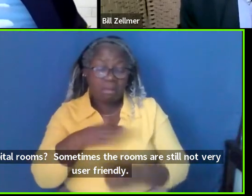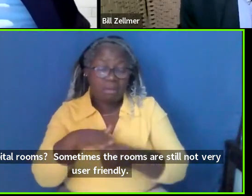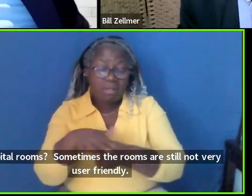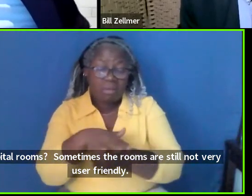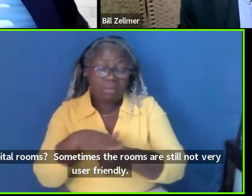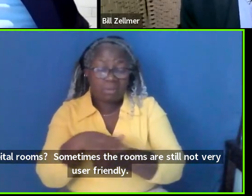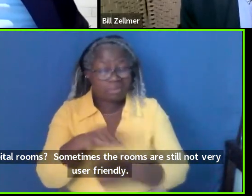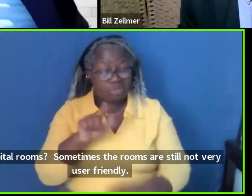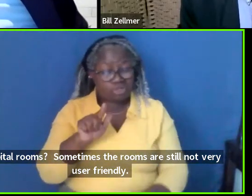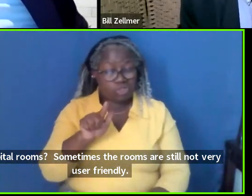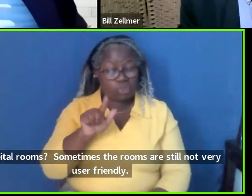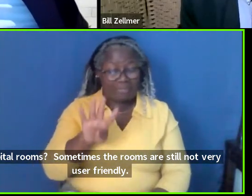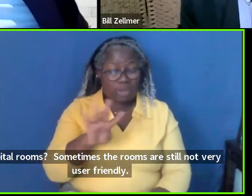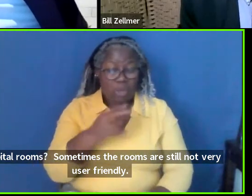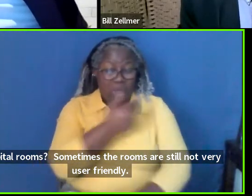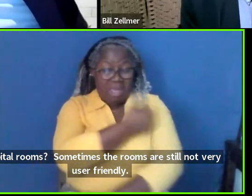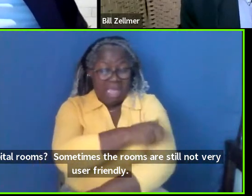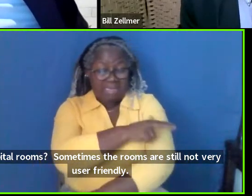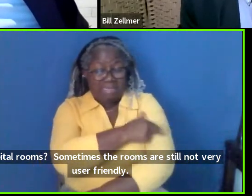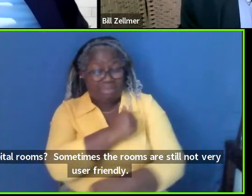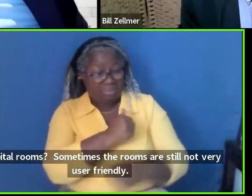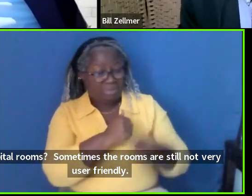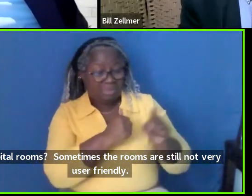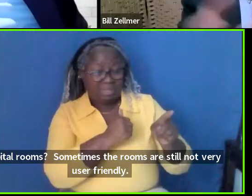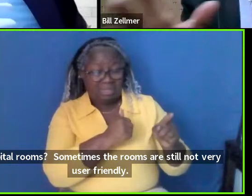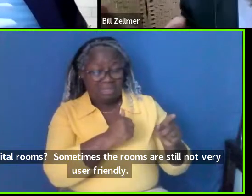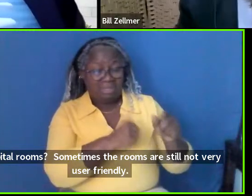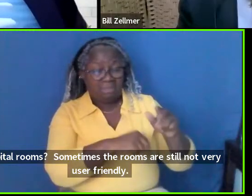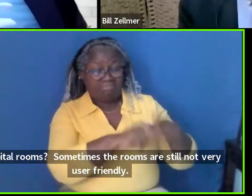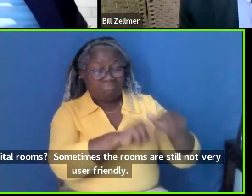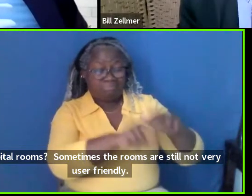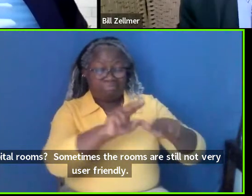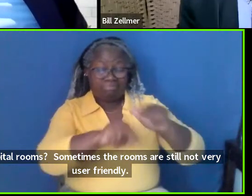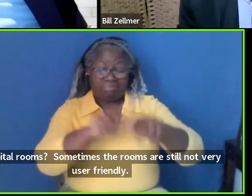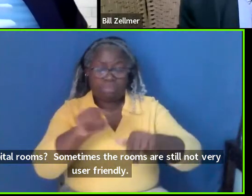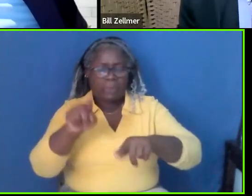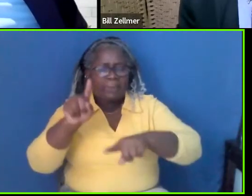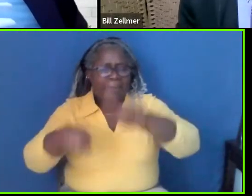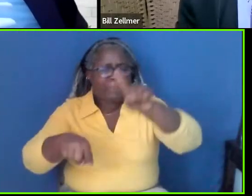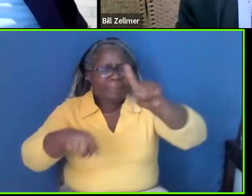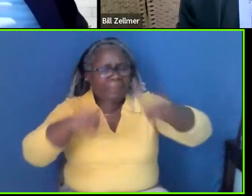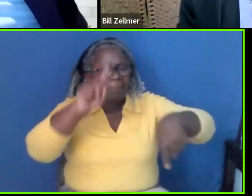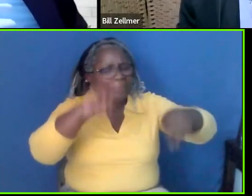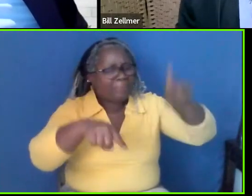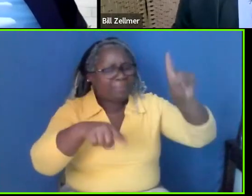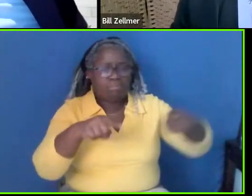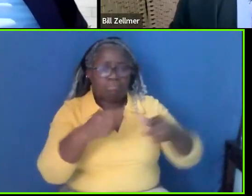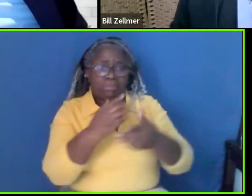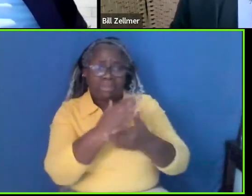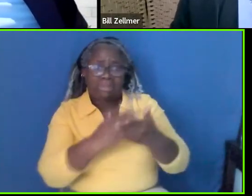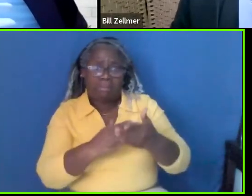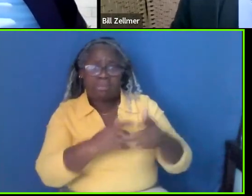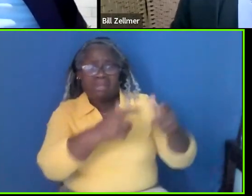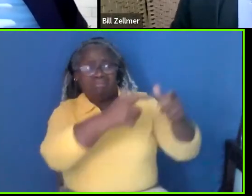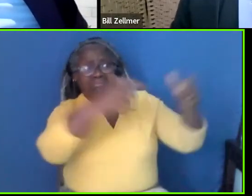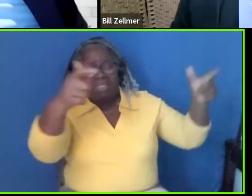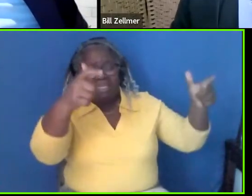of our hospitals have ridiculously large rooms. They're wonderful. And some of them are really